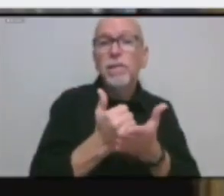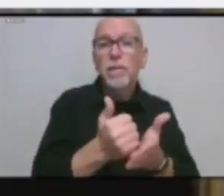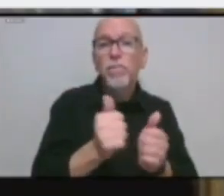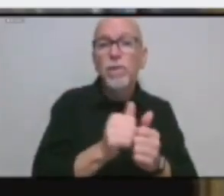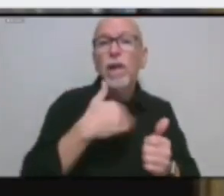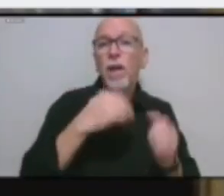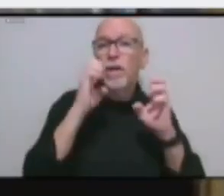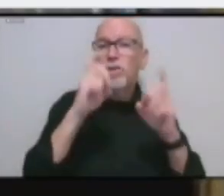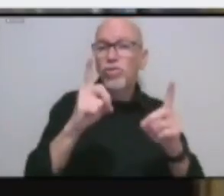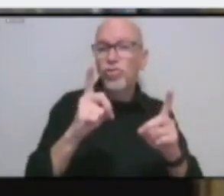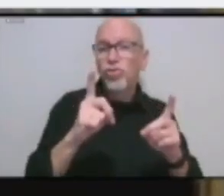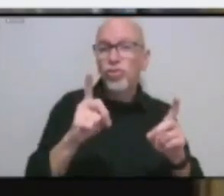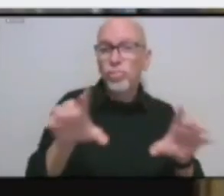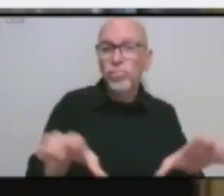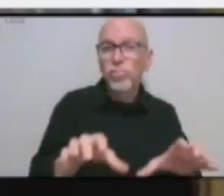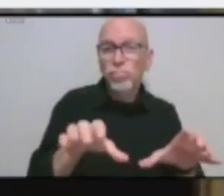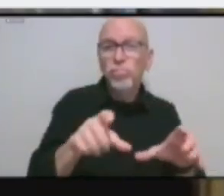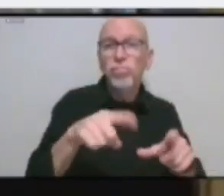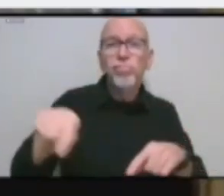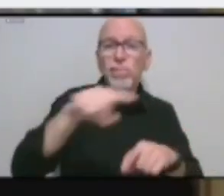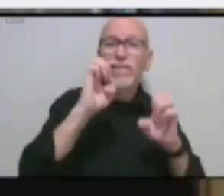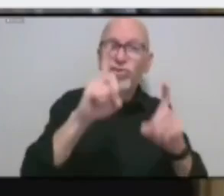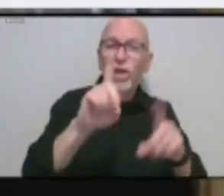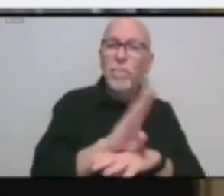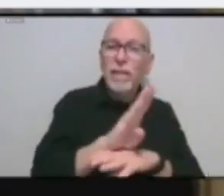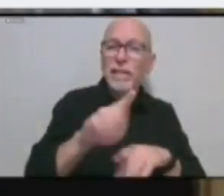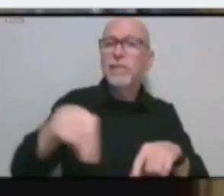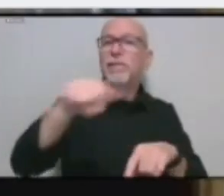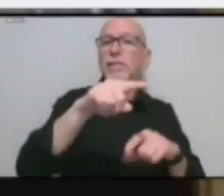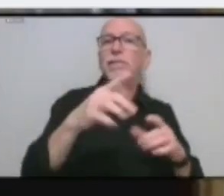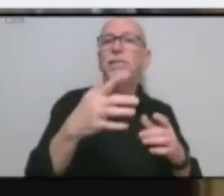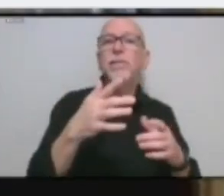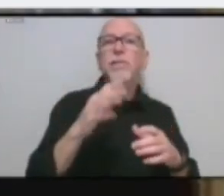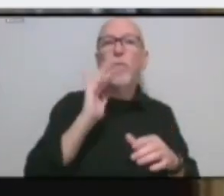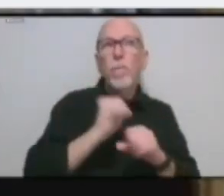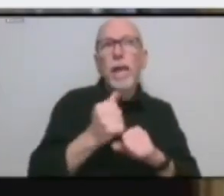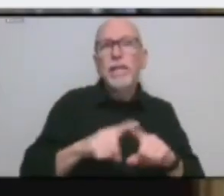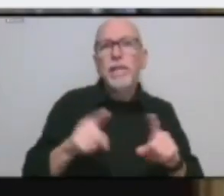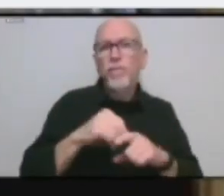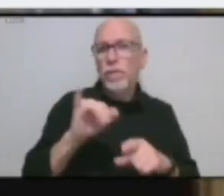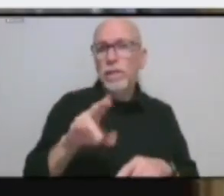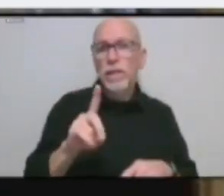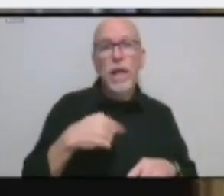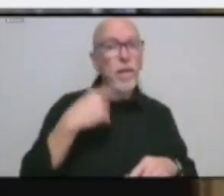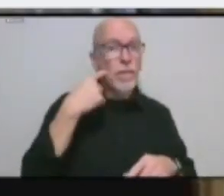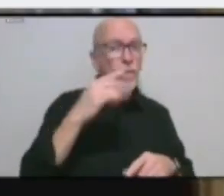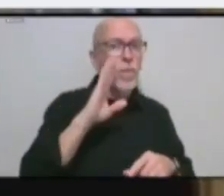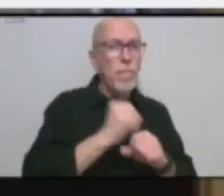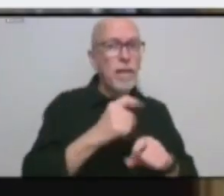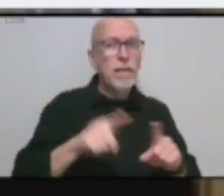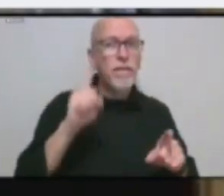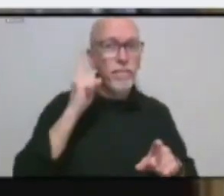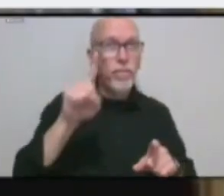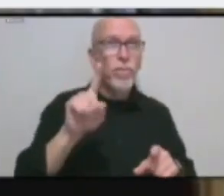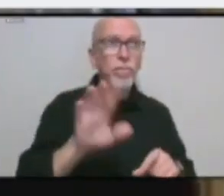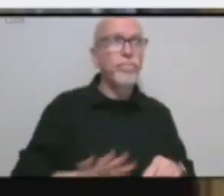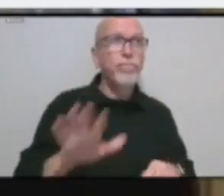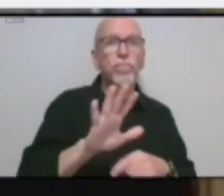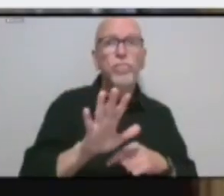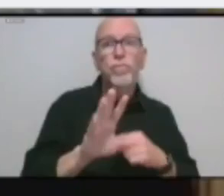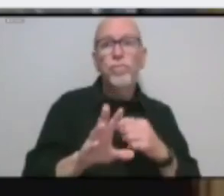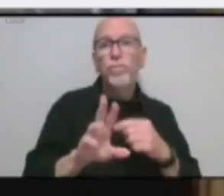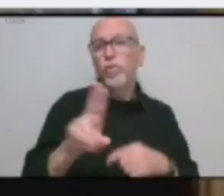efforts on the ground. That's what's going to make a difference, not just in the state of Indiana, but I think that's what's going to make a difference across the